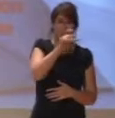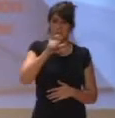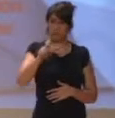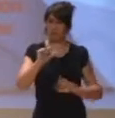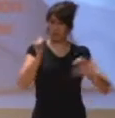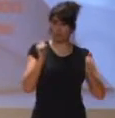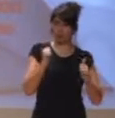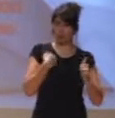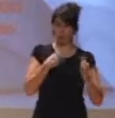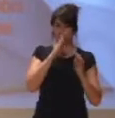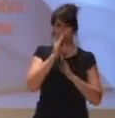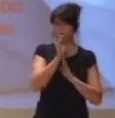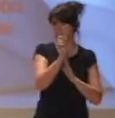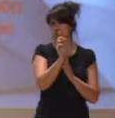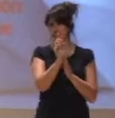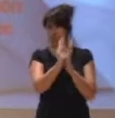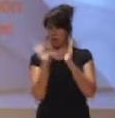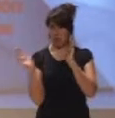invite